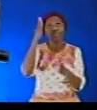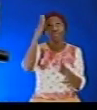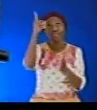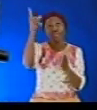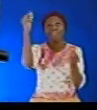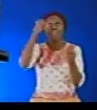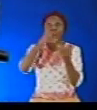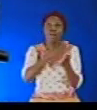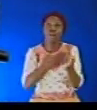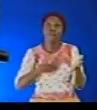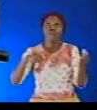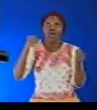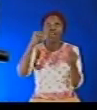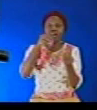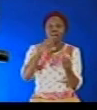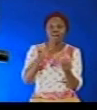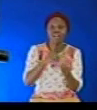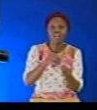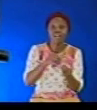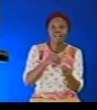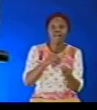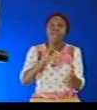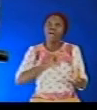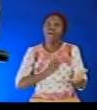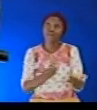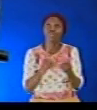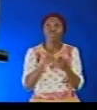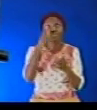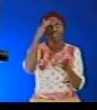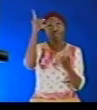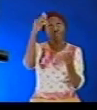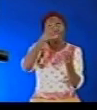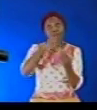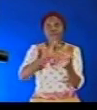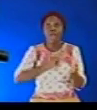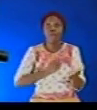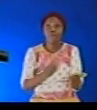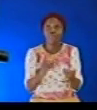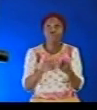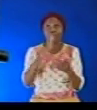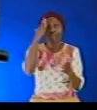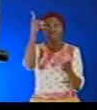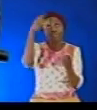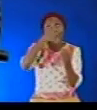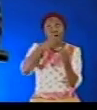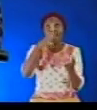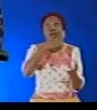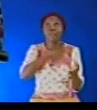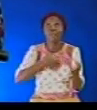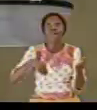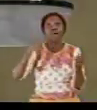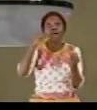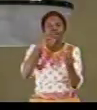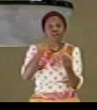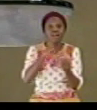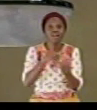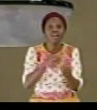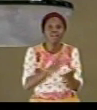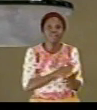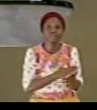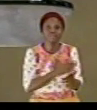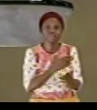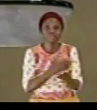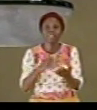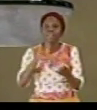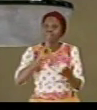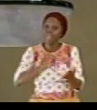to know You more and more. I want to know You more. I want to know You more and more. I want